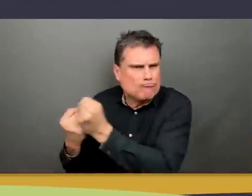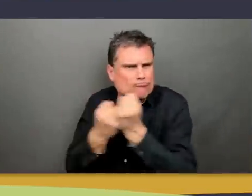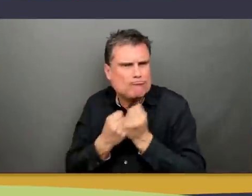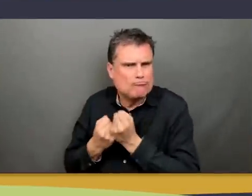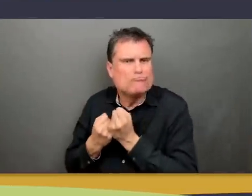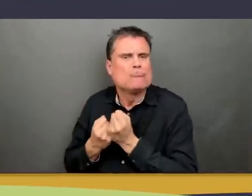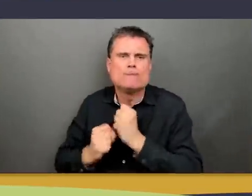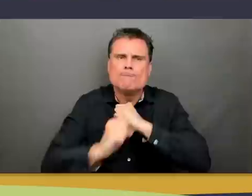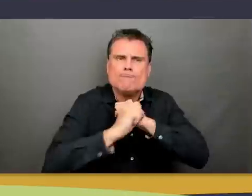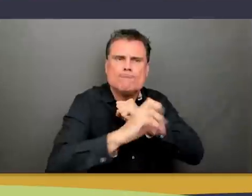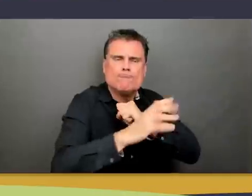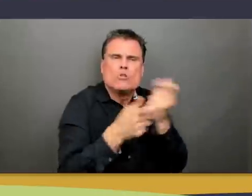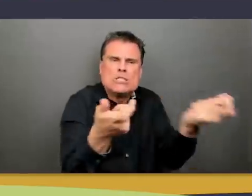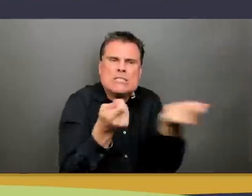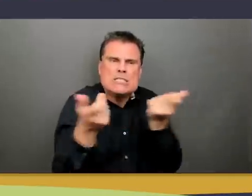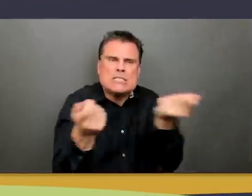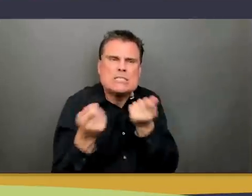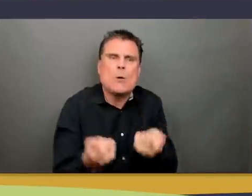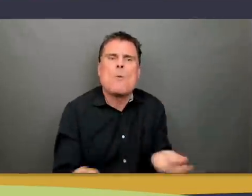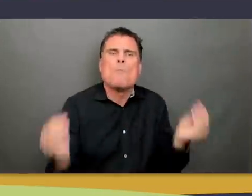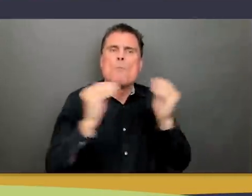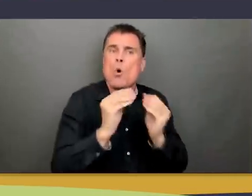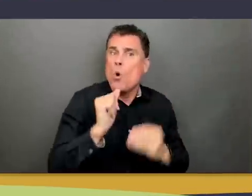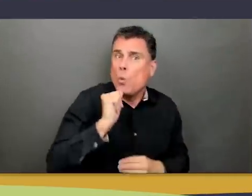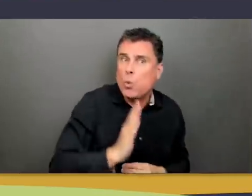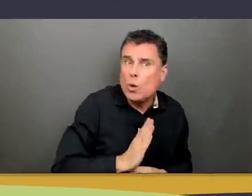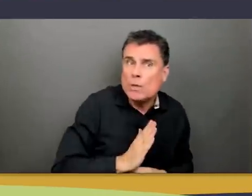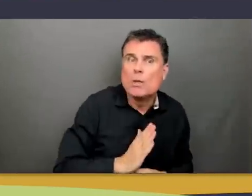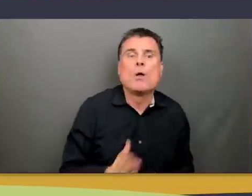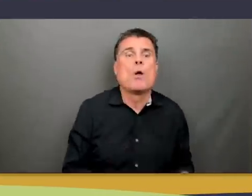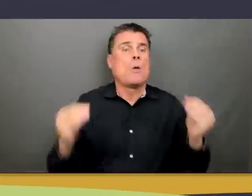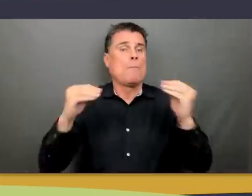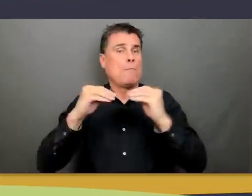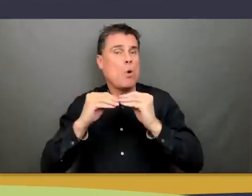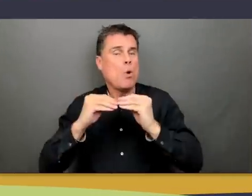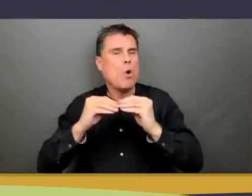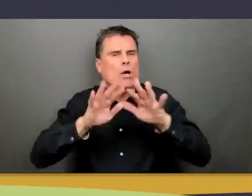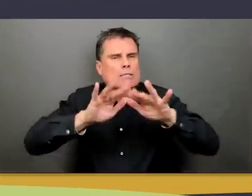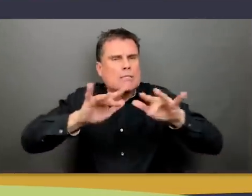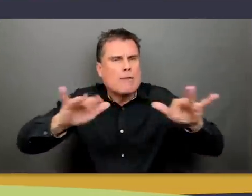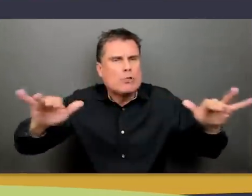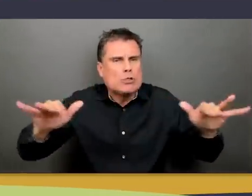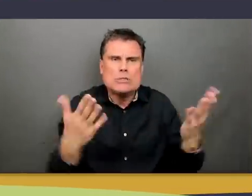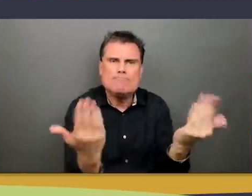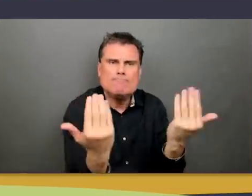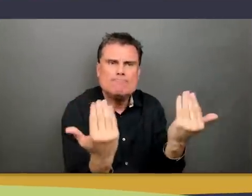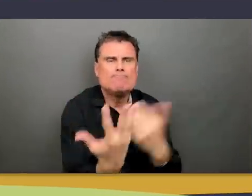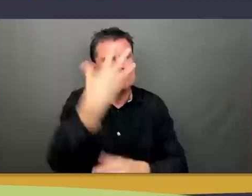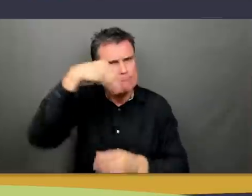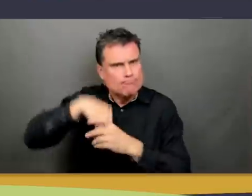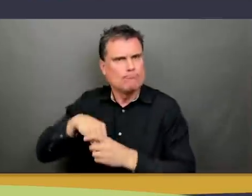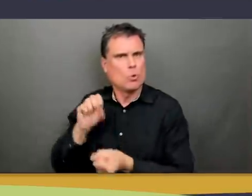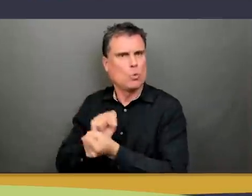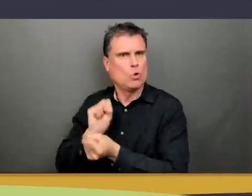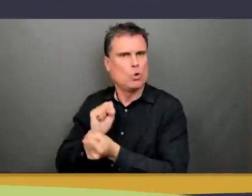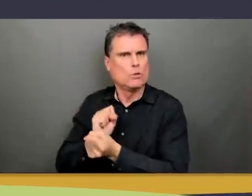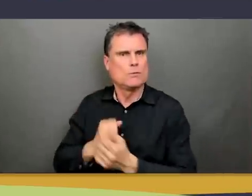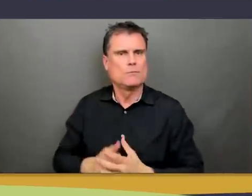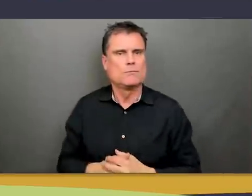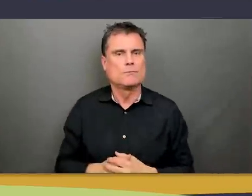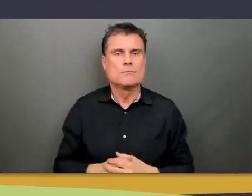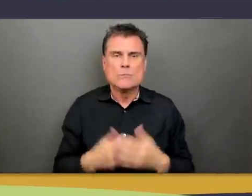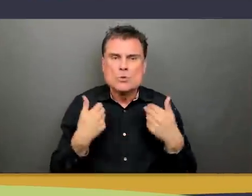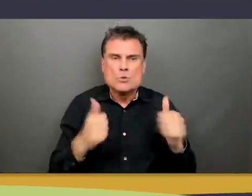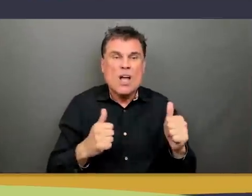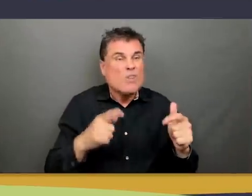multiculturalism, and elimination of racism. Because of IBW's 993's efforts to break barriers, I have gone from